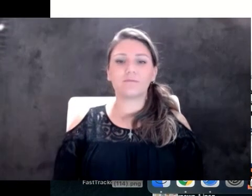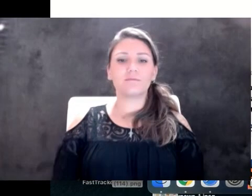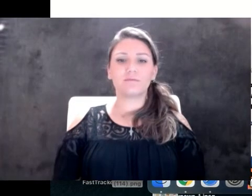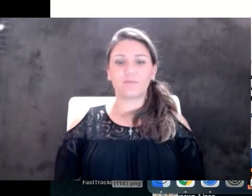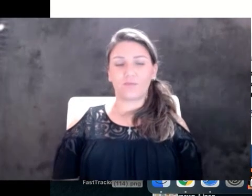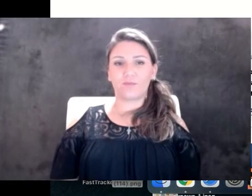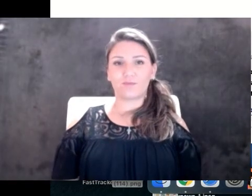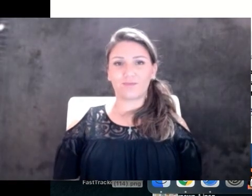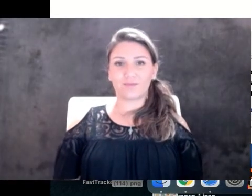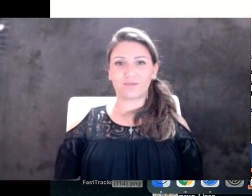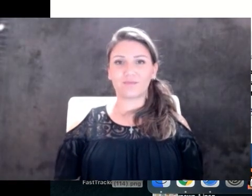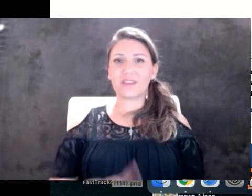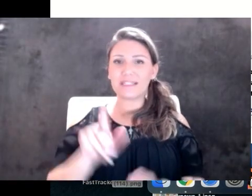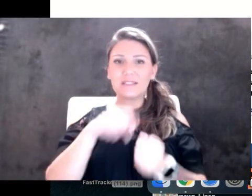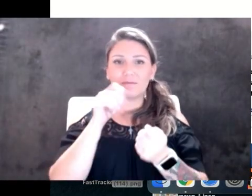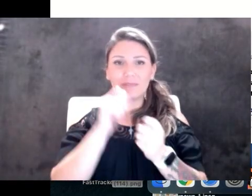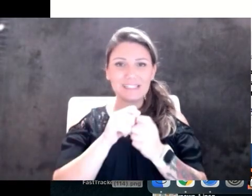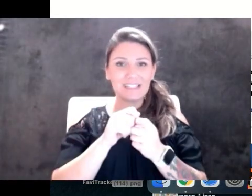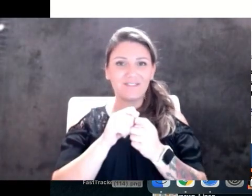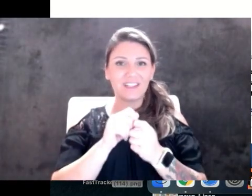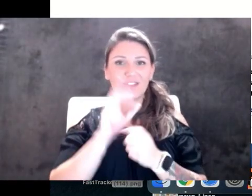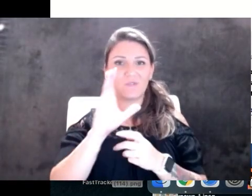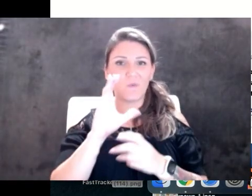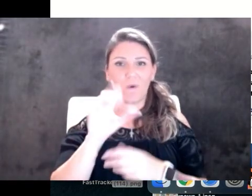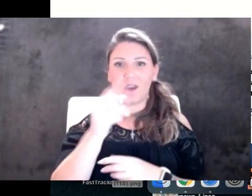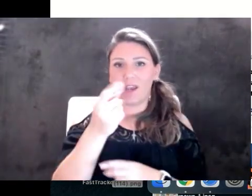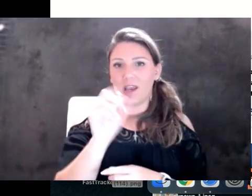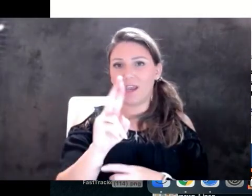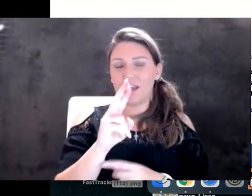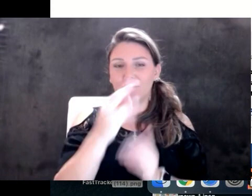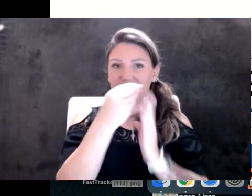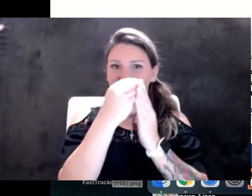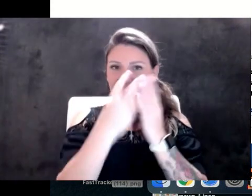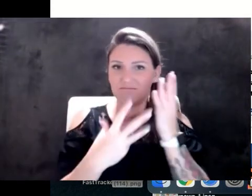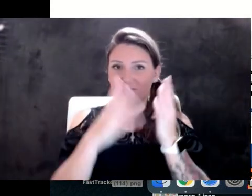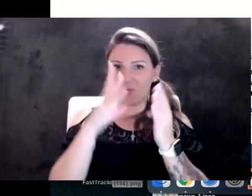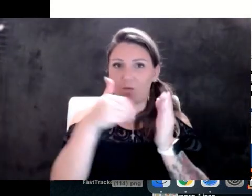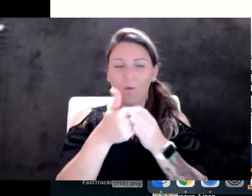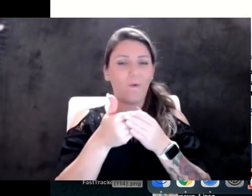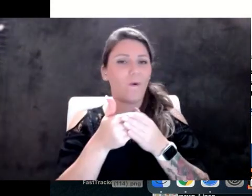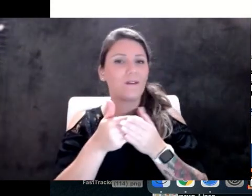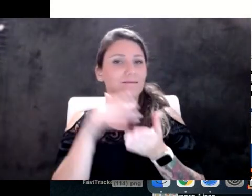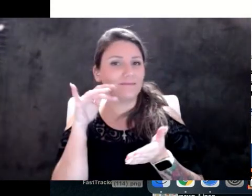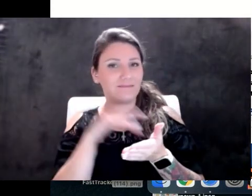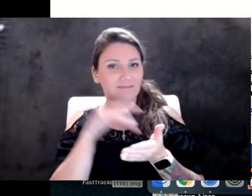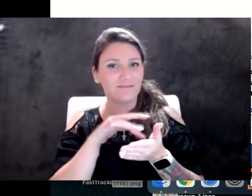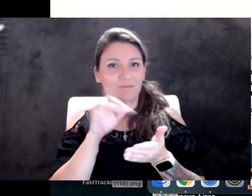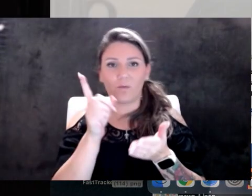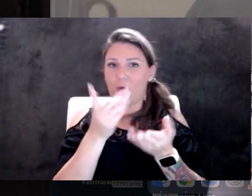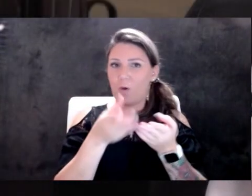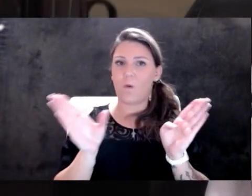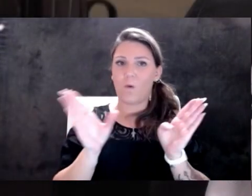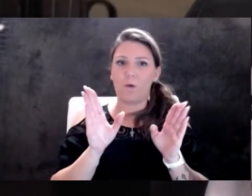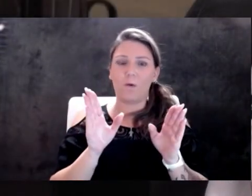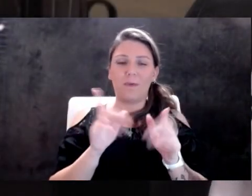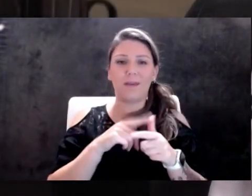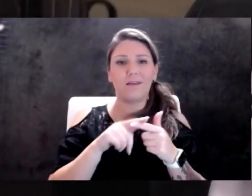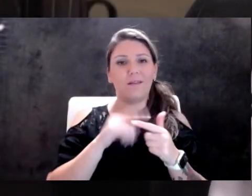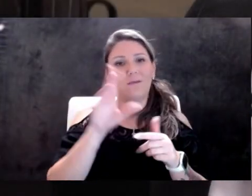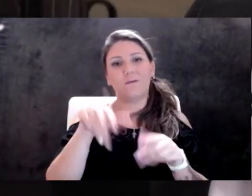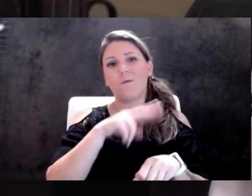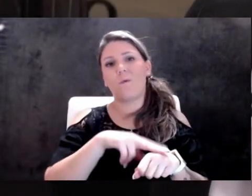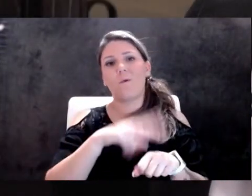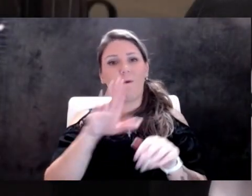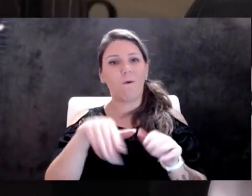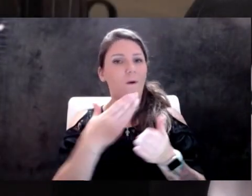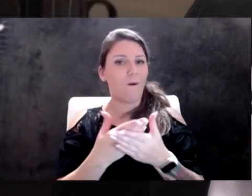specifics of your cancer, and it'll show up a list of all trials that are available, where they're open, and of course all institutions, including us,